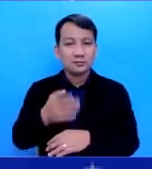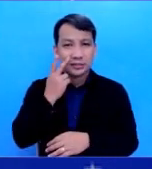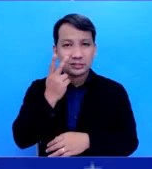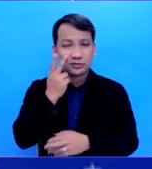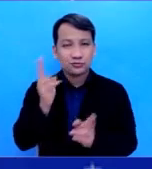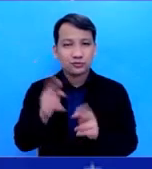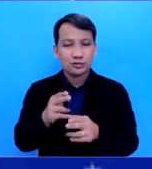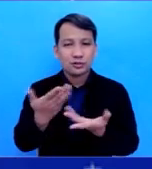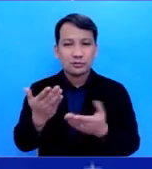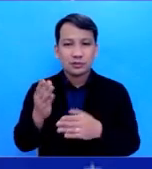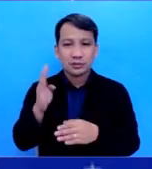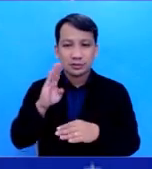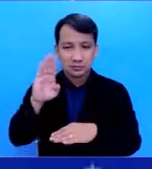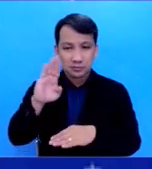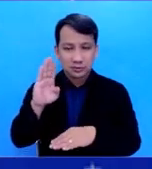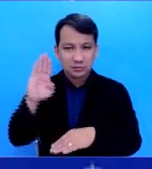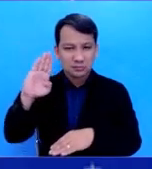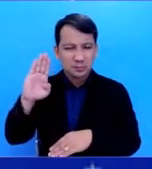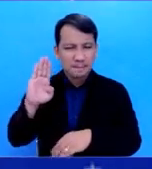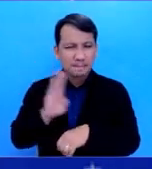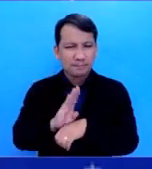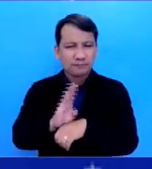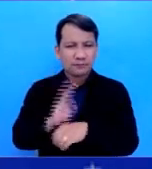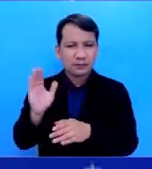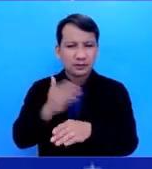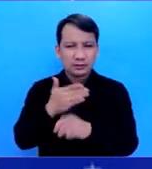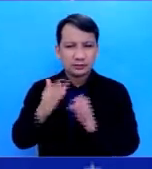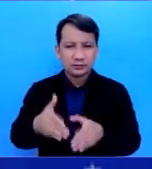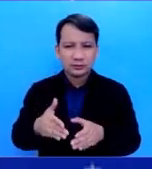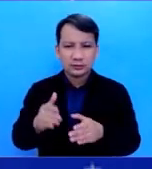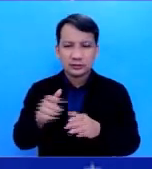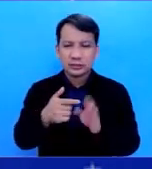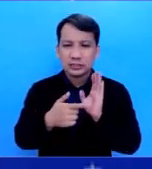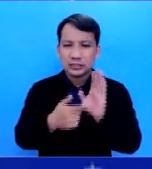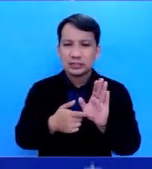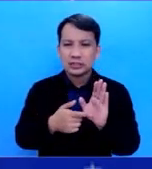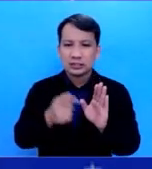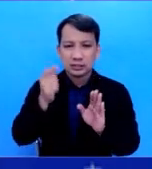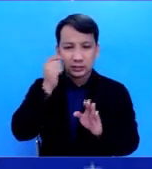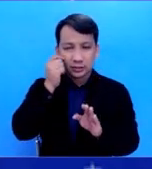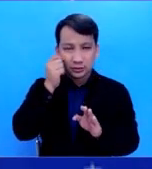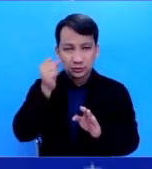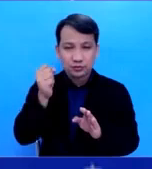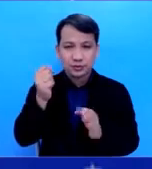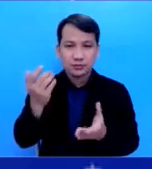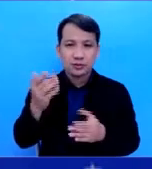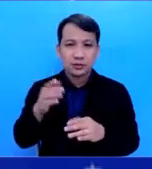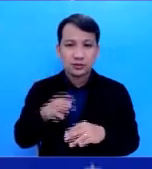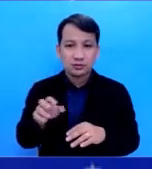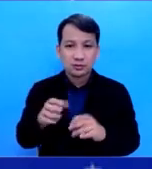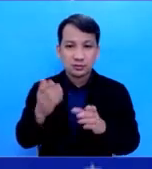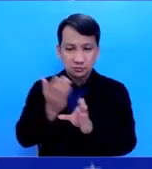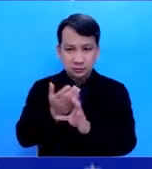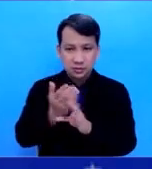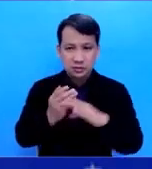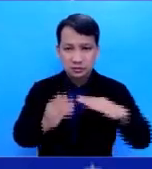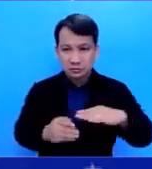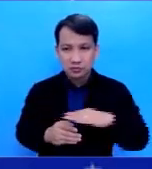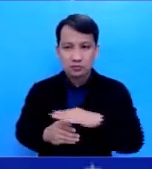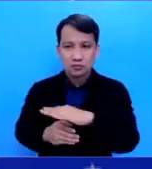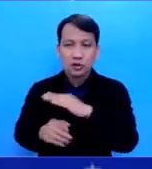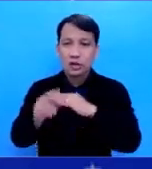na British singer na si Bea Badu B ang sound trip ni Taylor Swift habang nasa sasakyan siya papuntang New